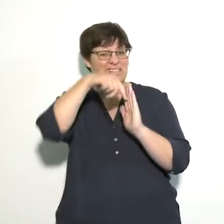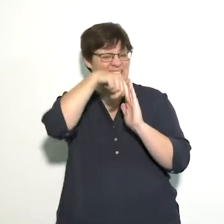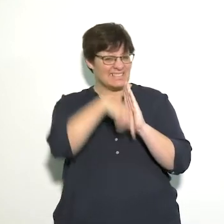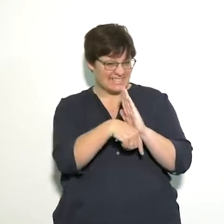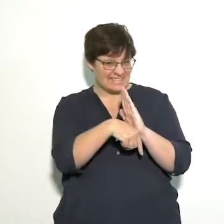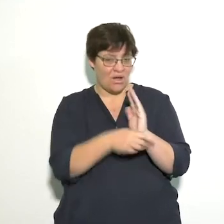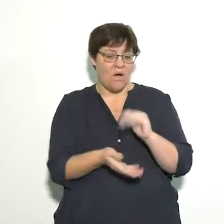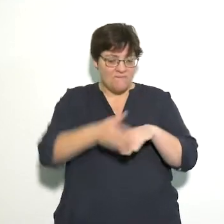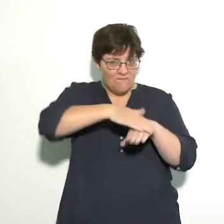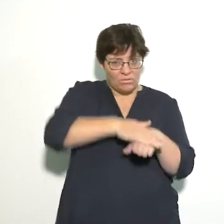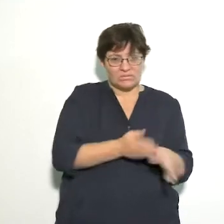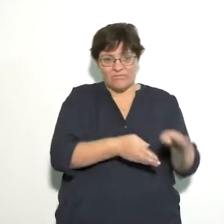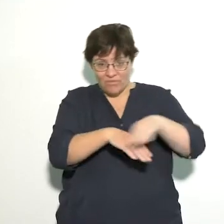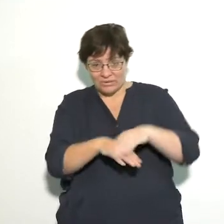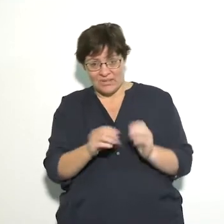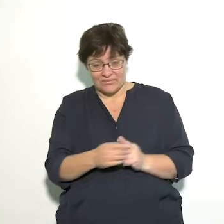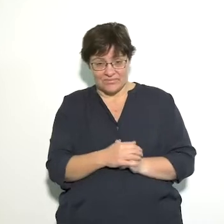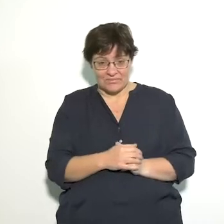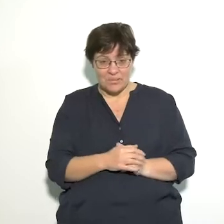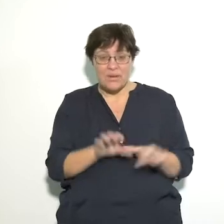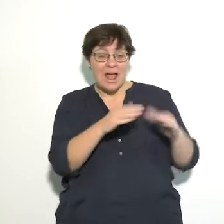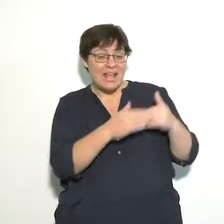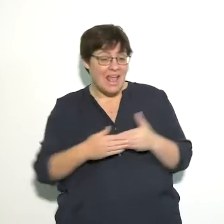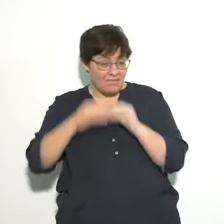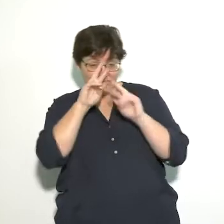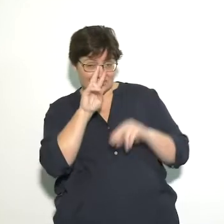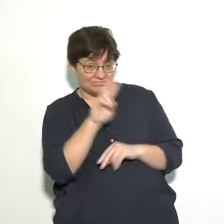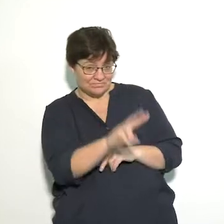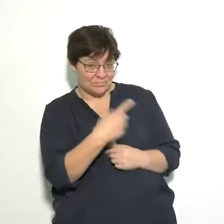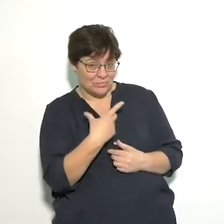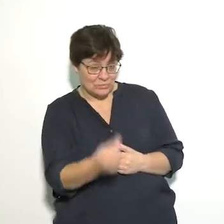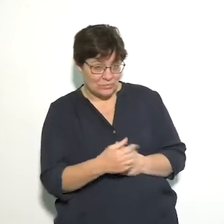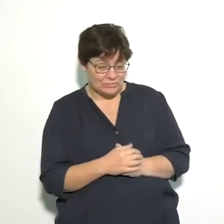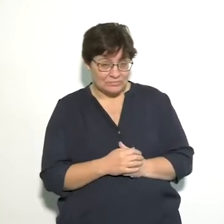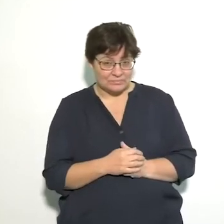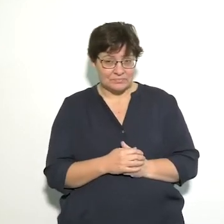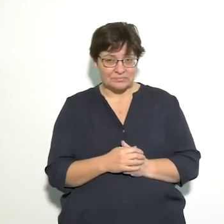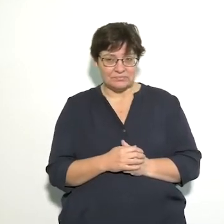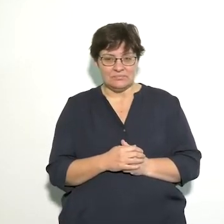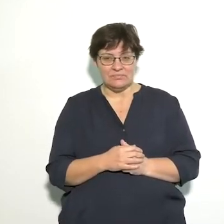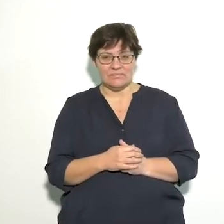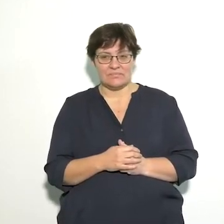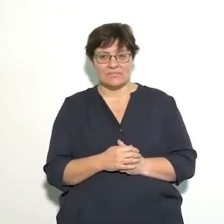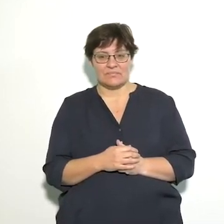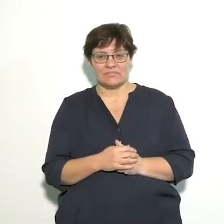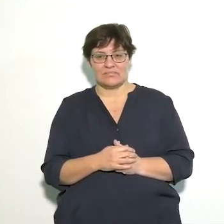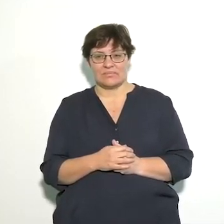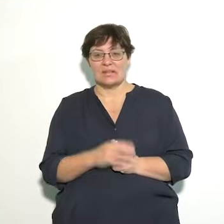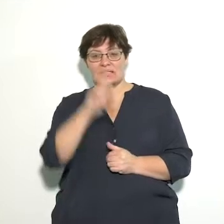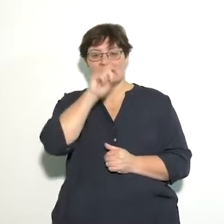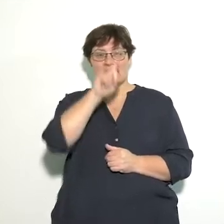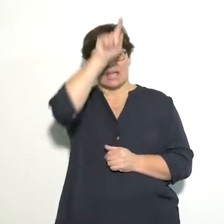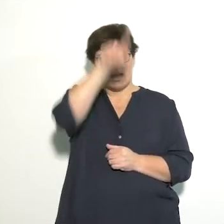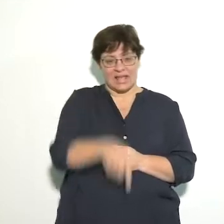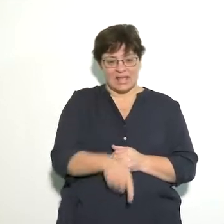detail of the folds. So I want you to pay careful attention as I go. So I folded it over both ways. I've